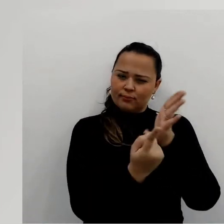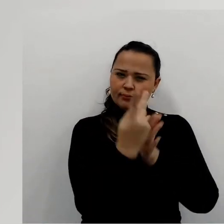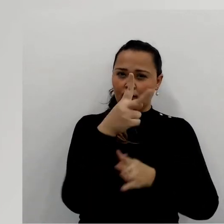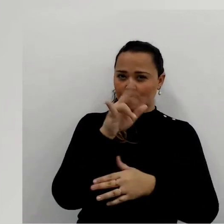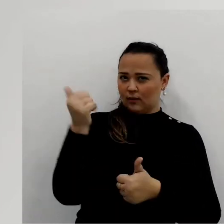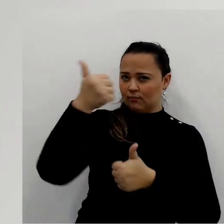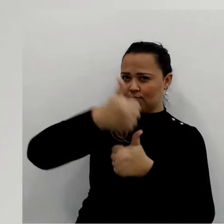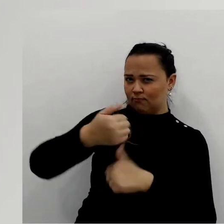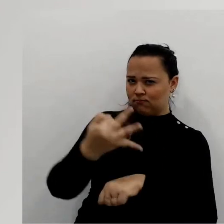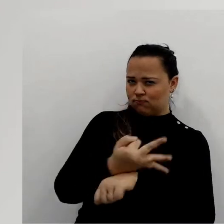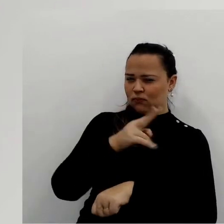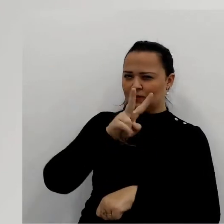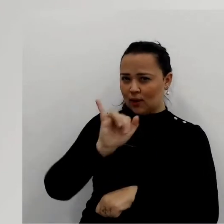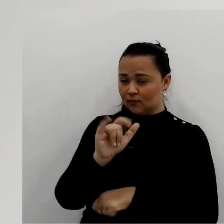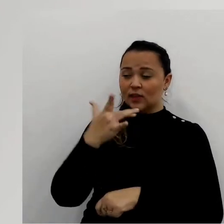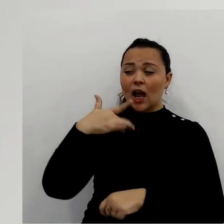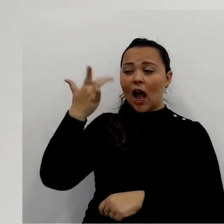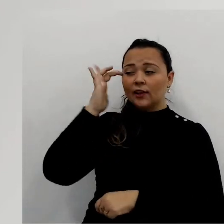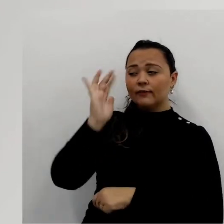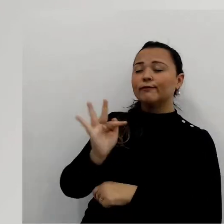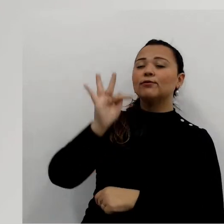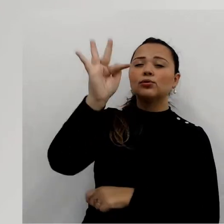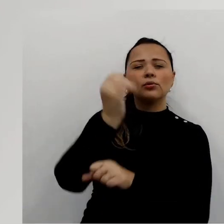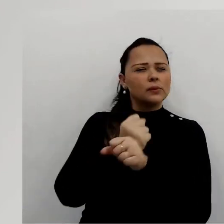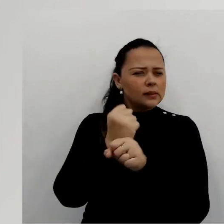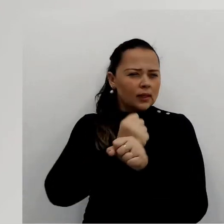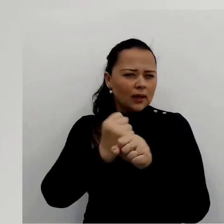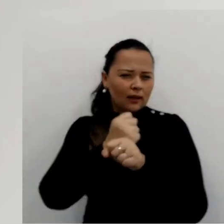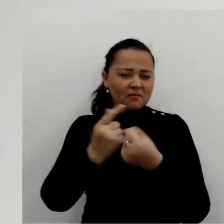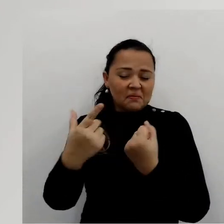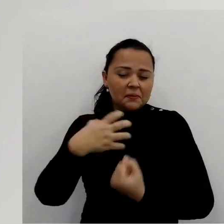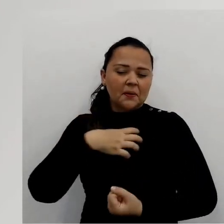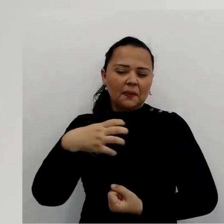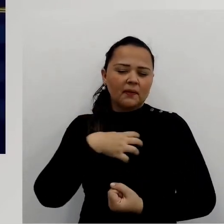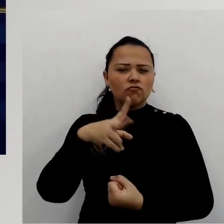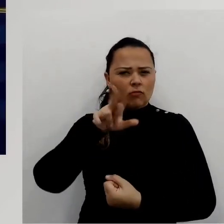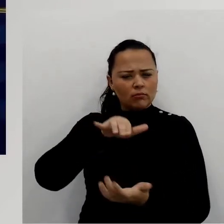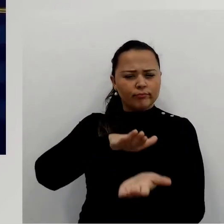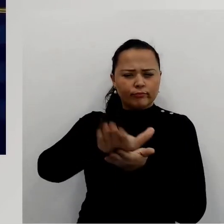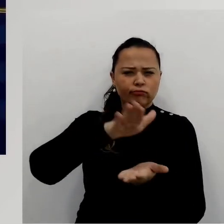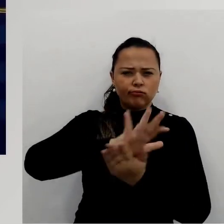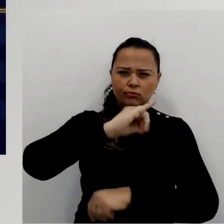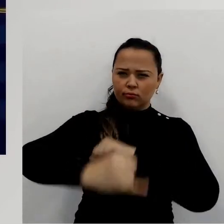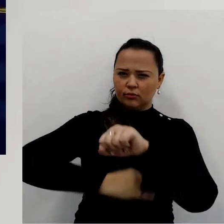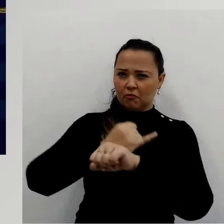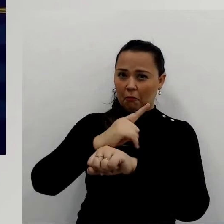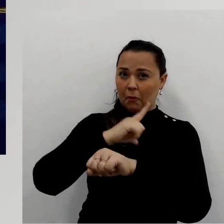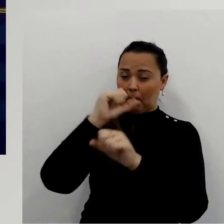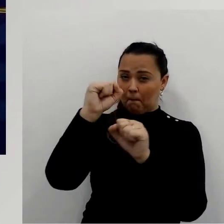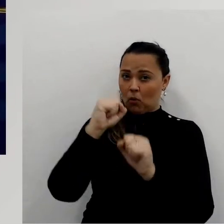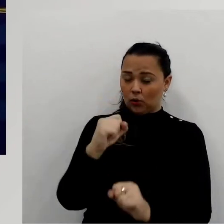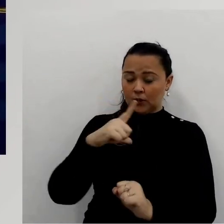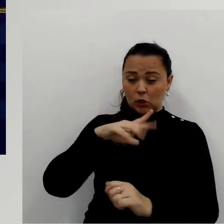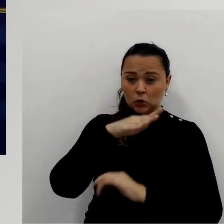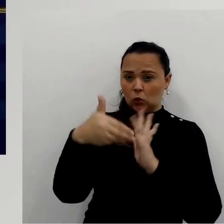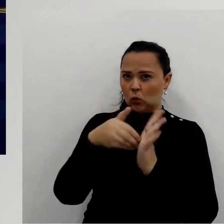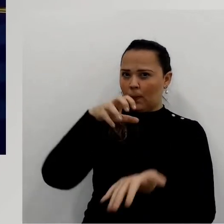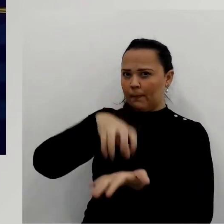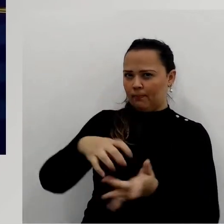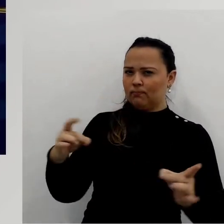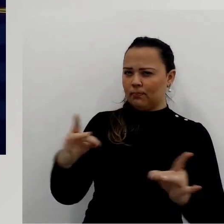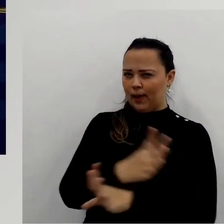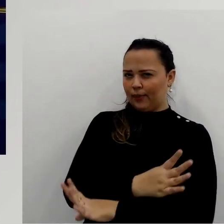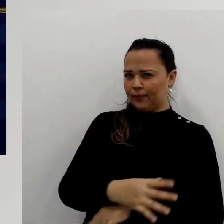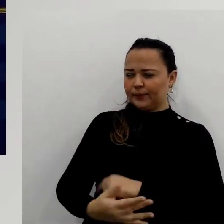offset printing, will be overpassed? How many years do you believe that this digital printing will dominate the sector?